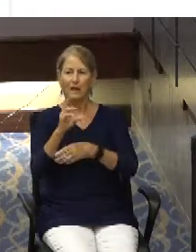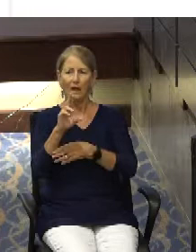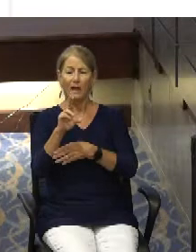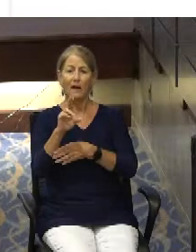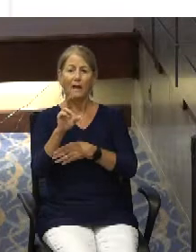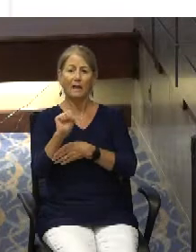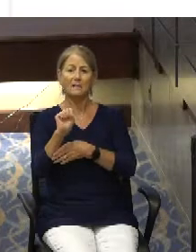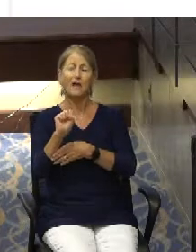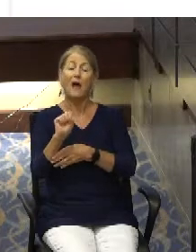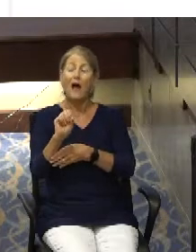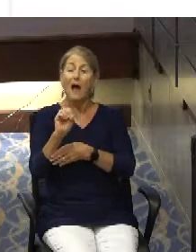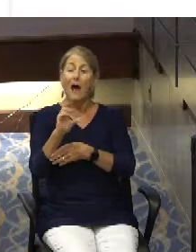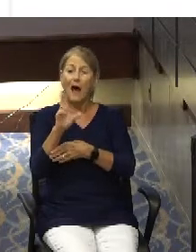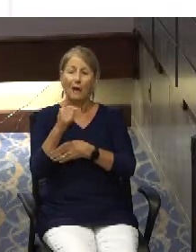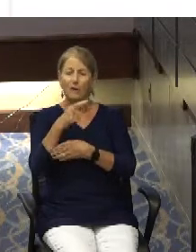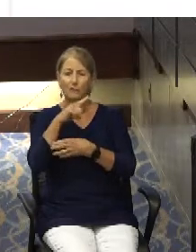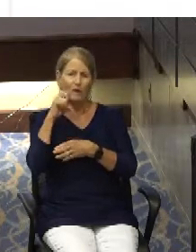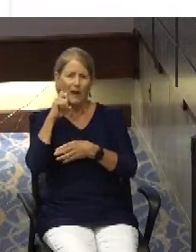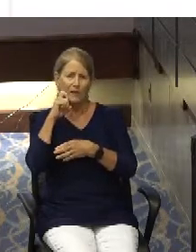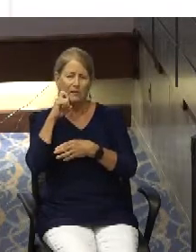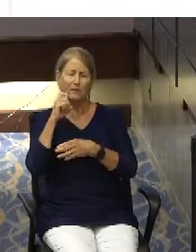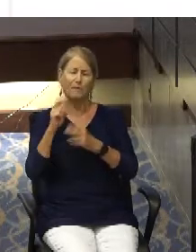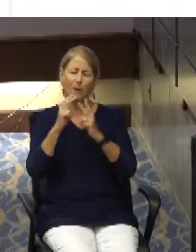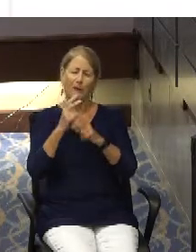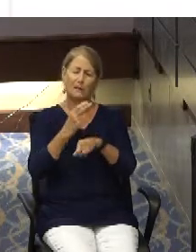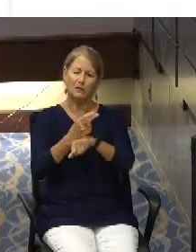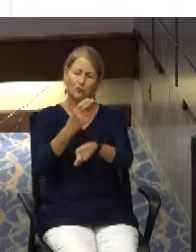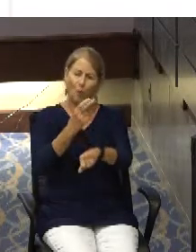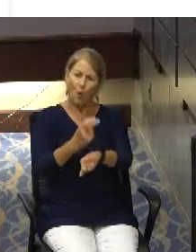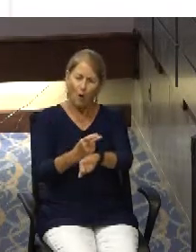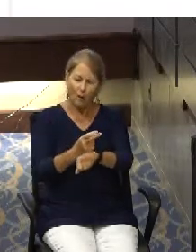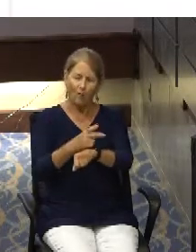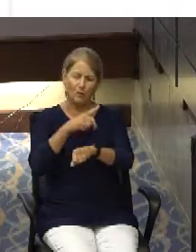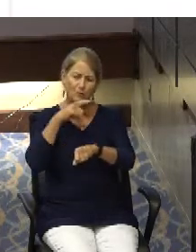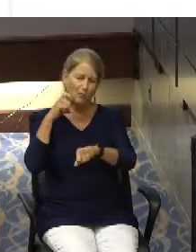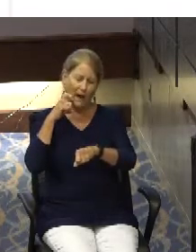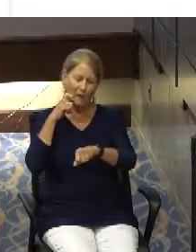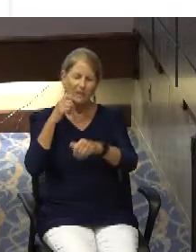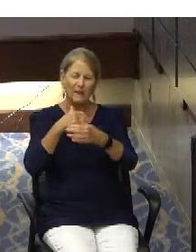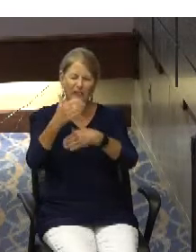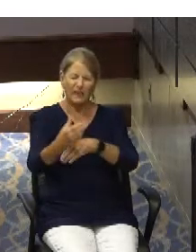a historically significant drought in that regard. Next slide, Ashley.